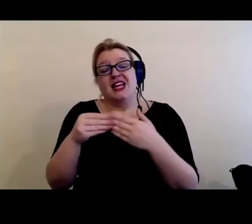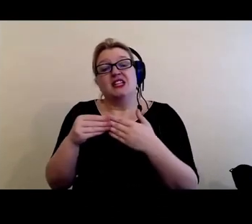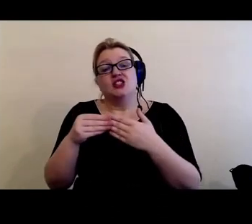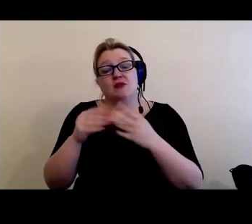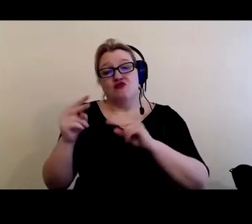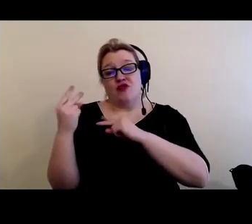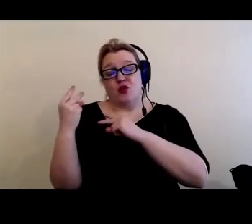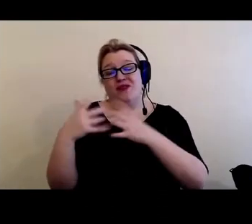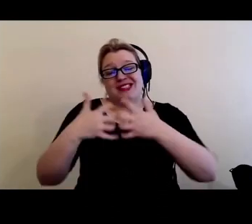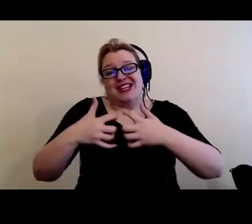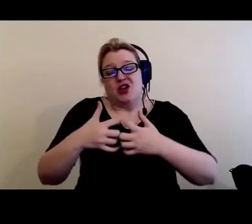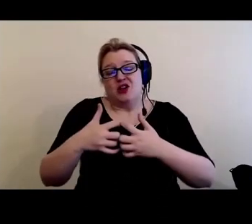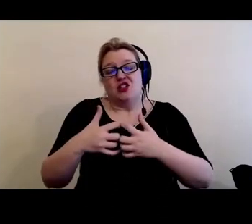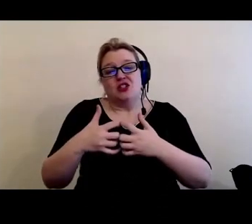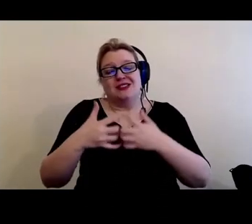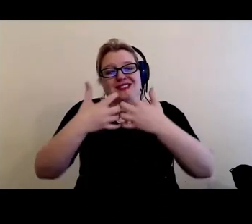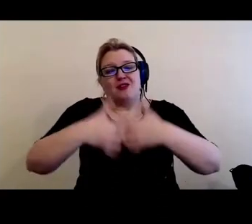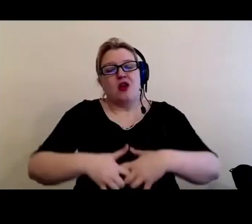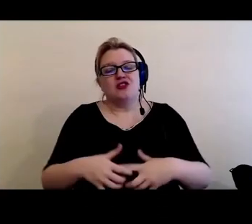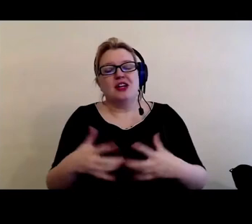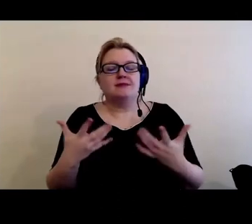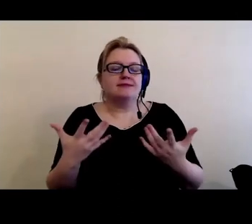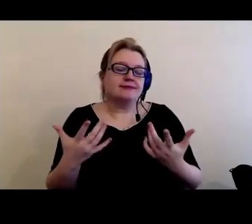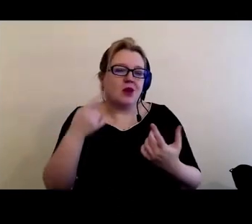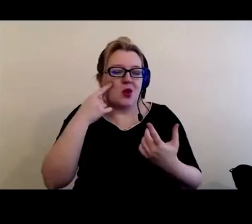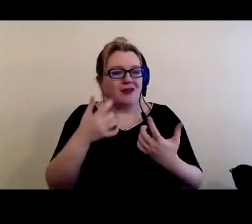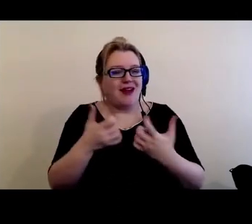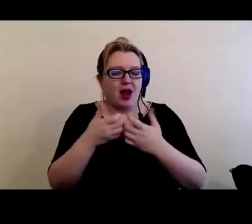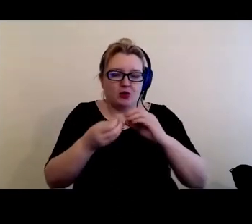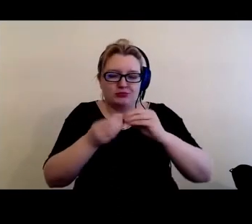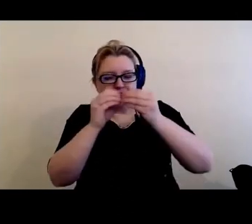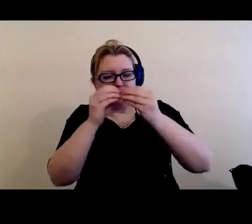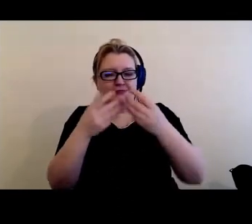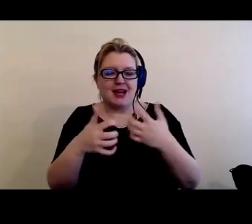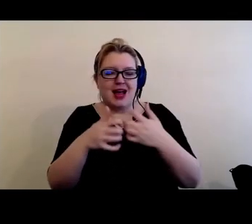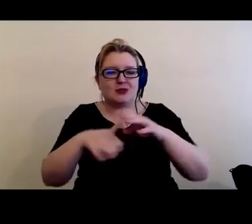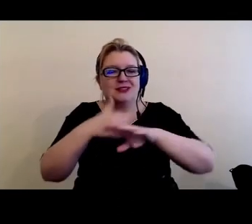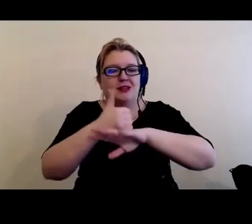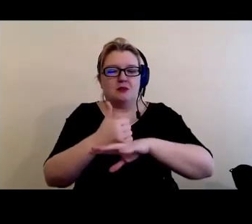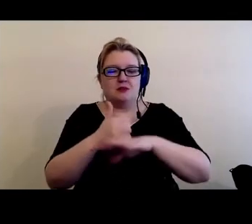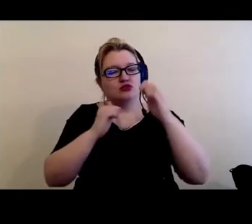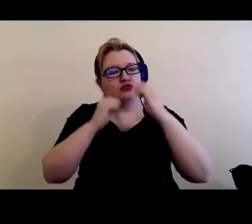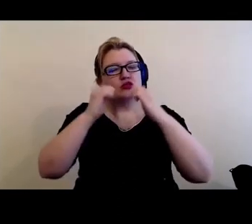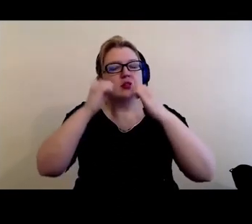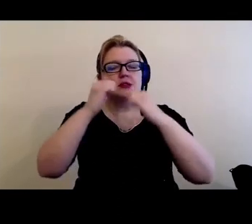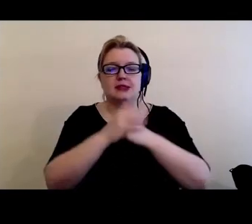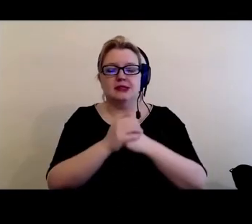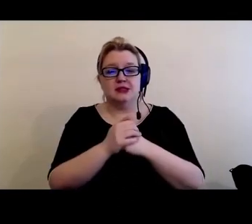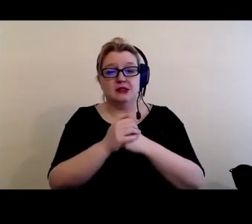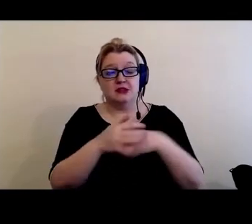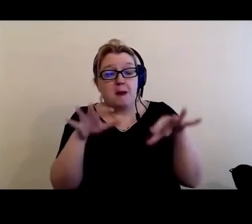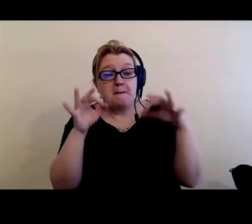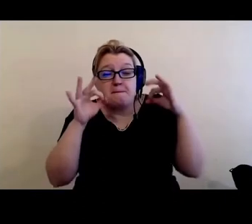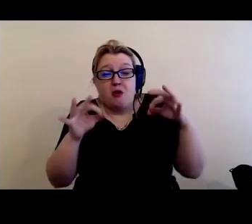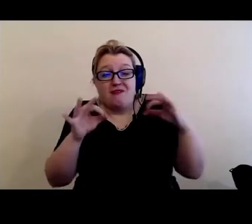organized. I think there's one view, which is, why don't we just work with the structures we have? There's not going to be any perfect national leadership